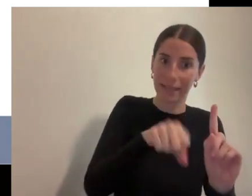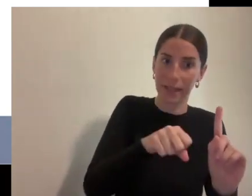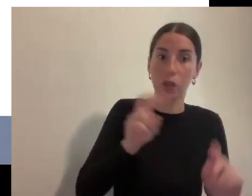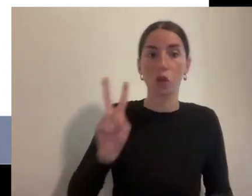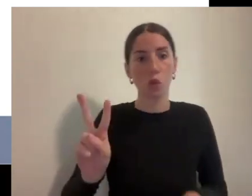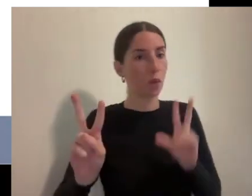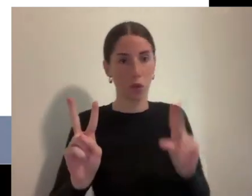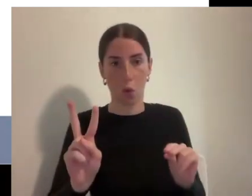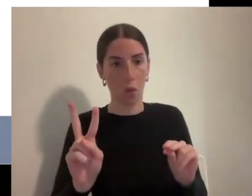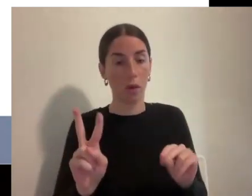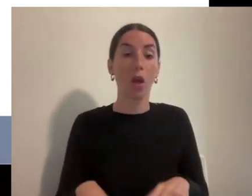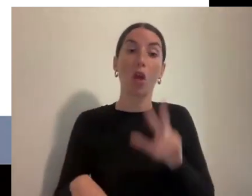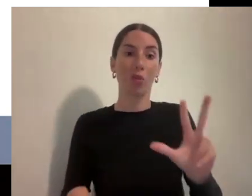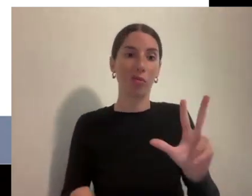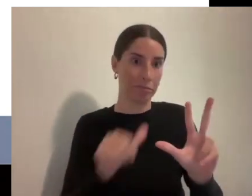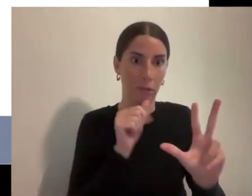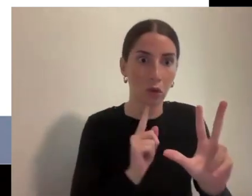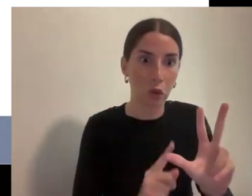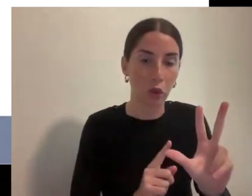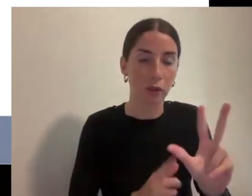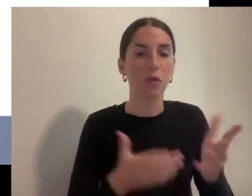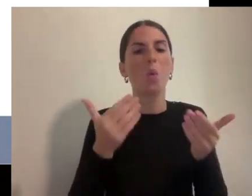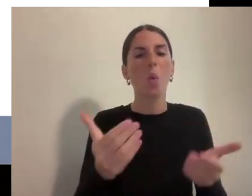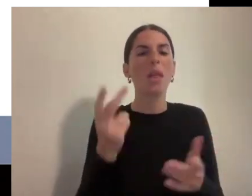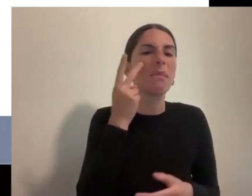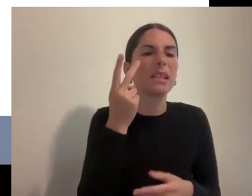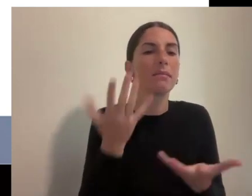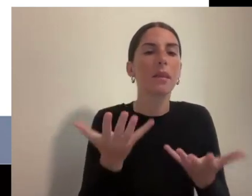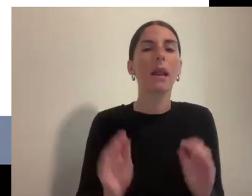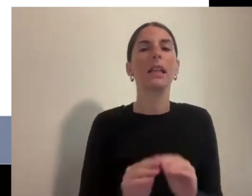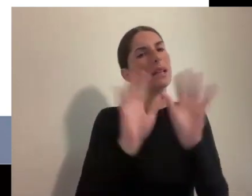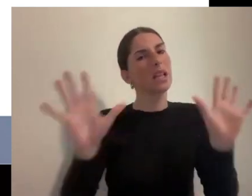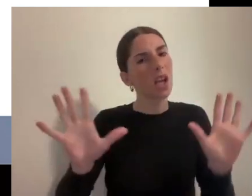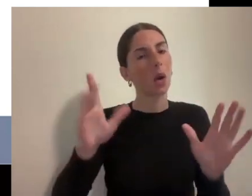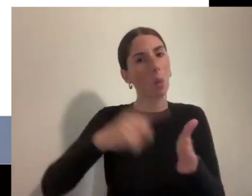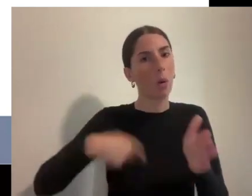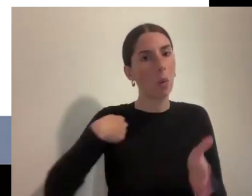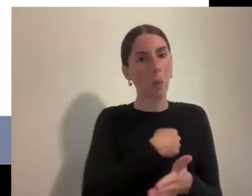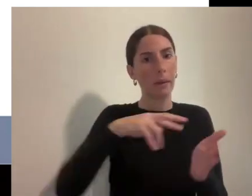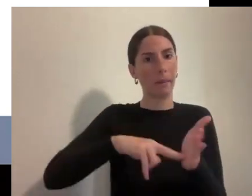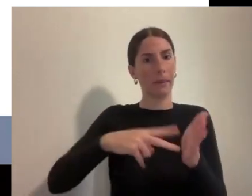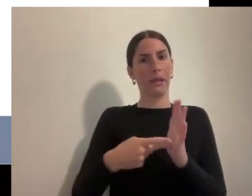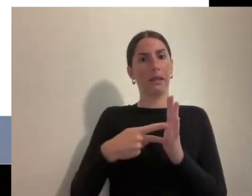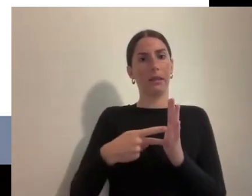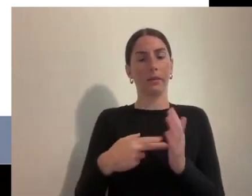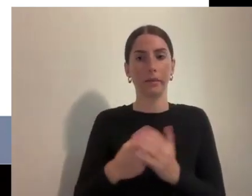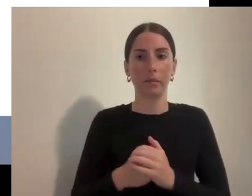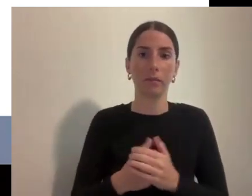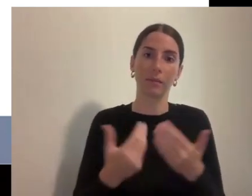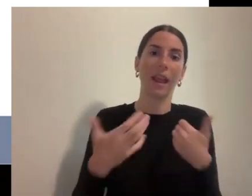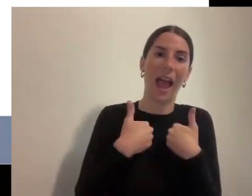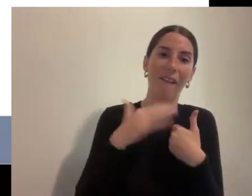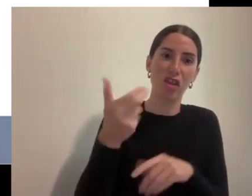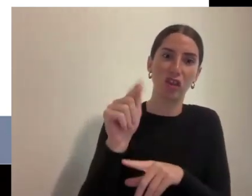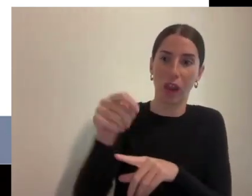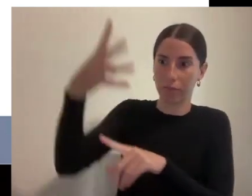I'm not sure. So just to be very clear about what it is that we're talking about, because I have the chat over here, not